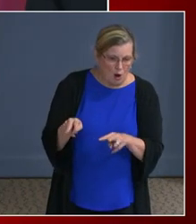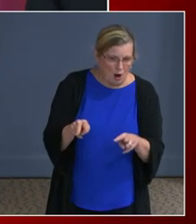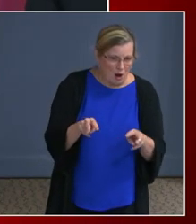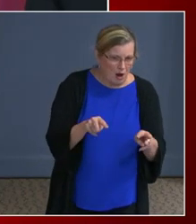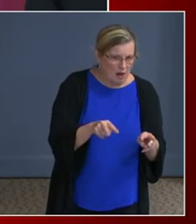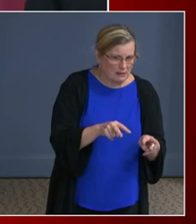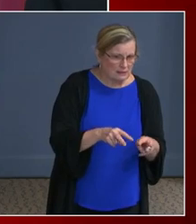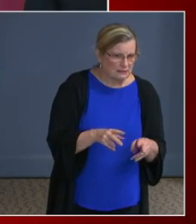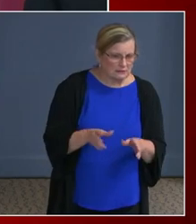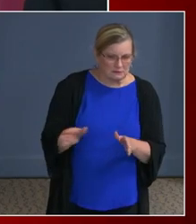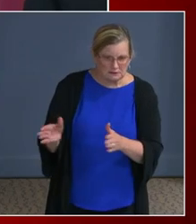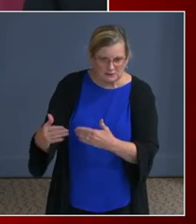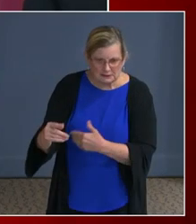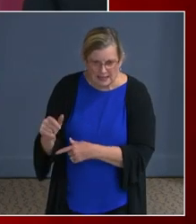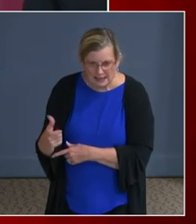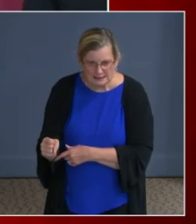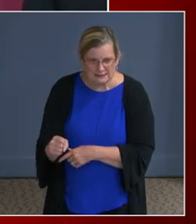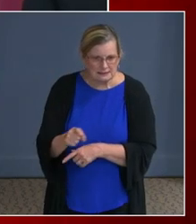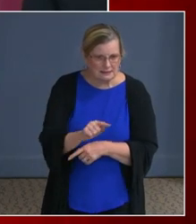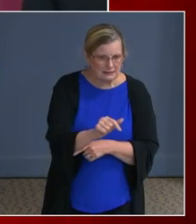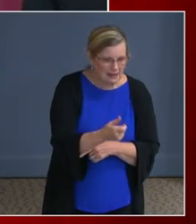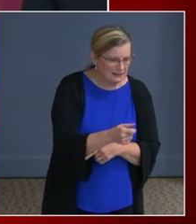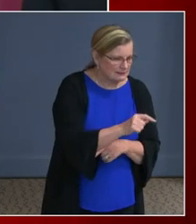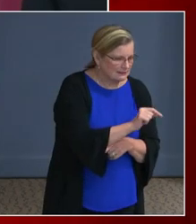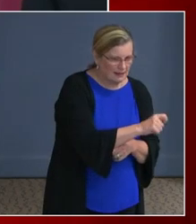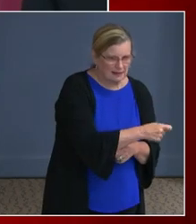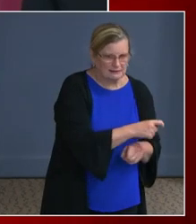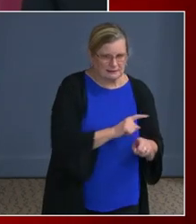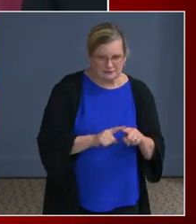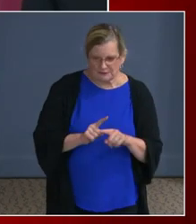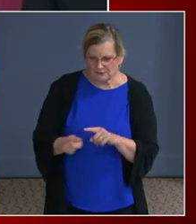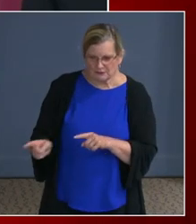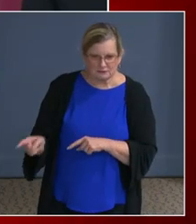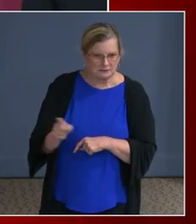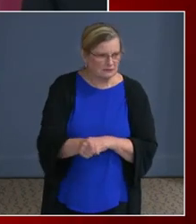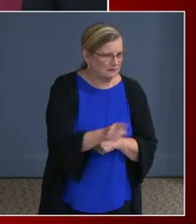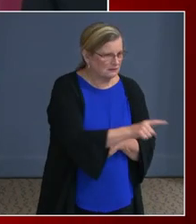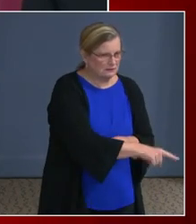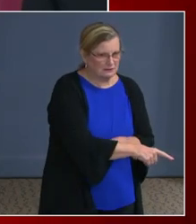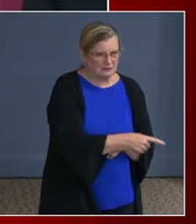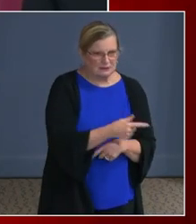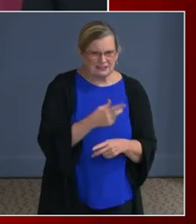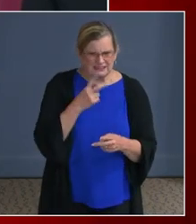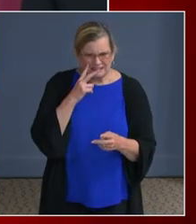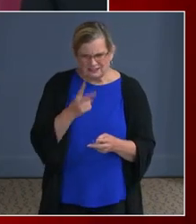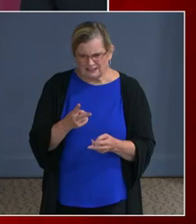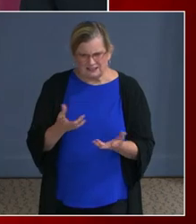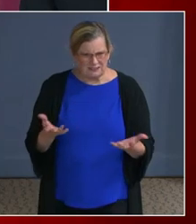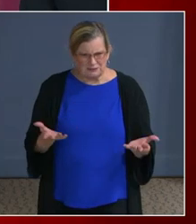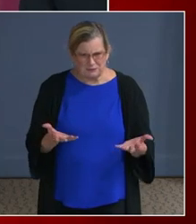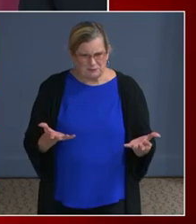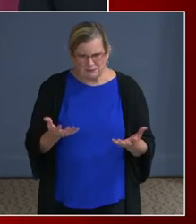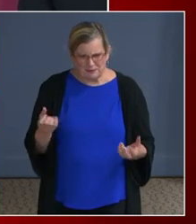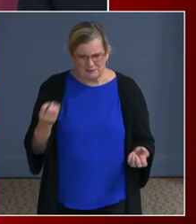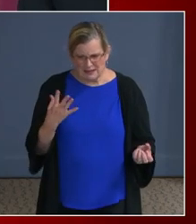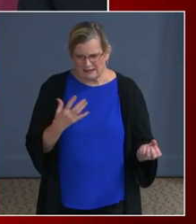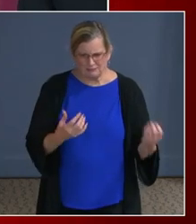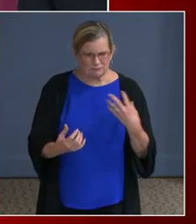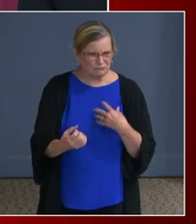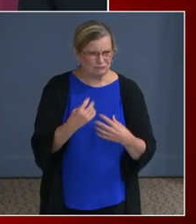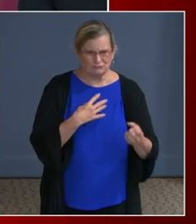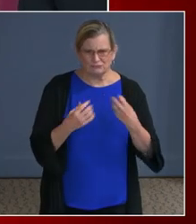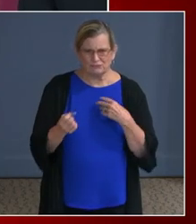and how those taxes are coming in. And we might expect that every level, from